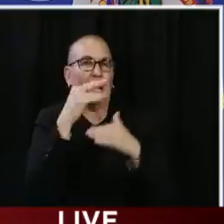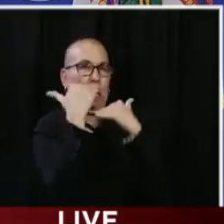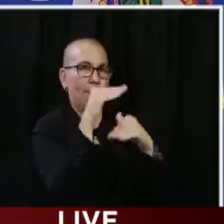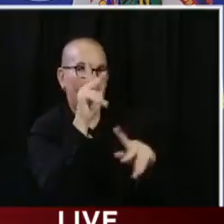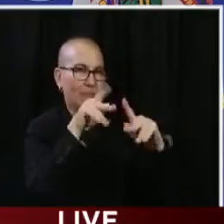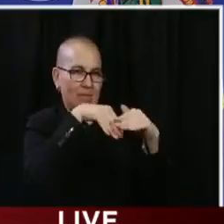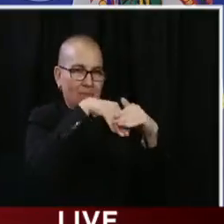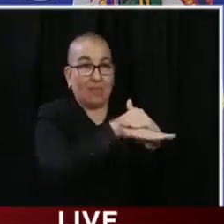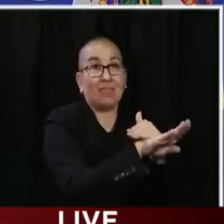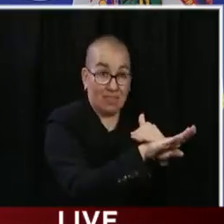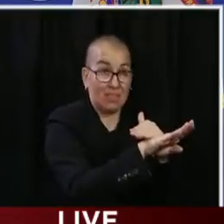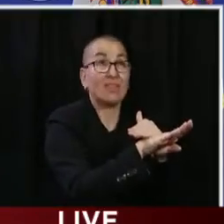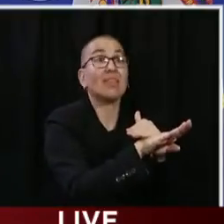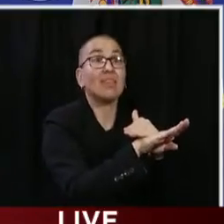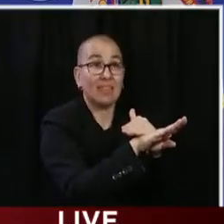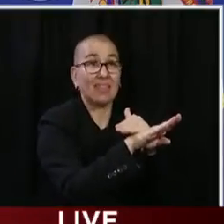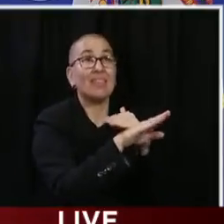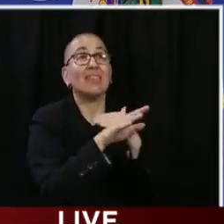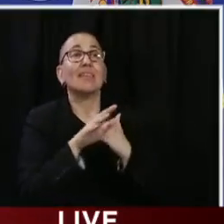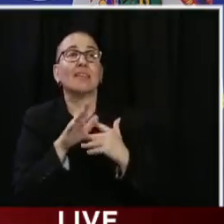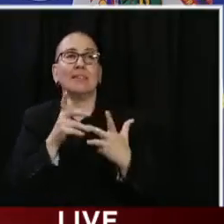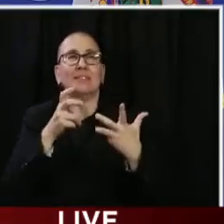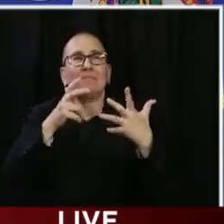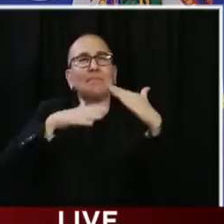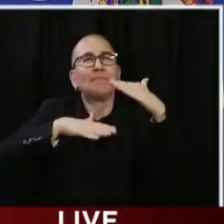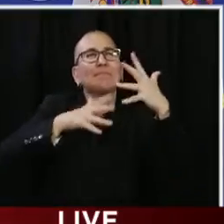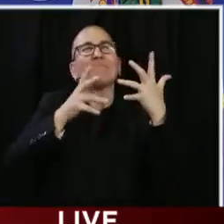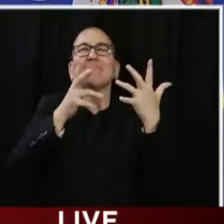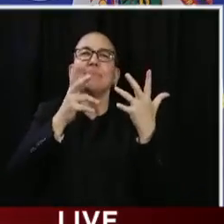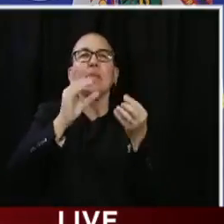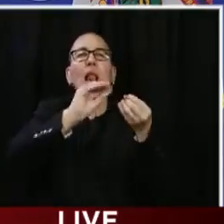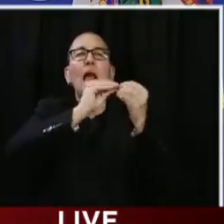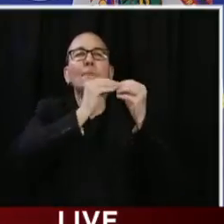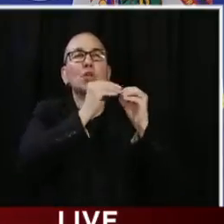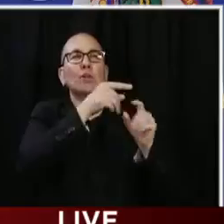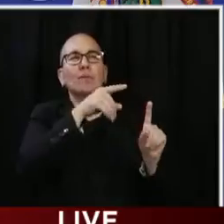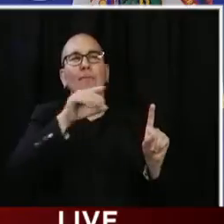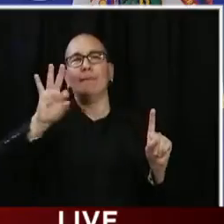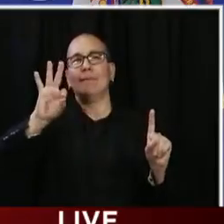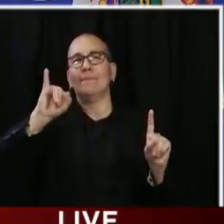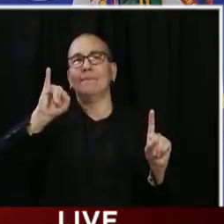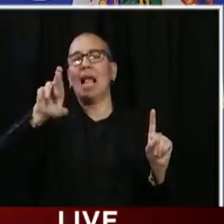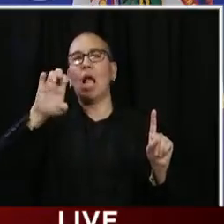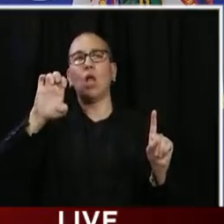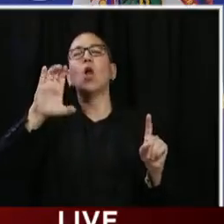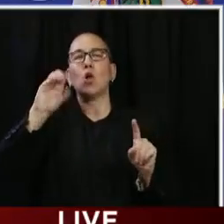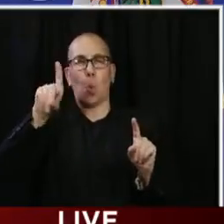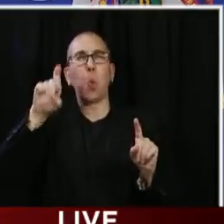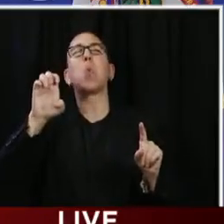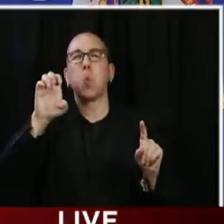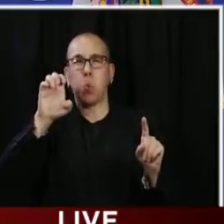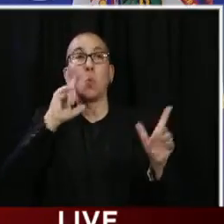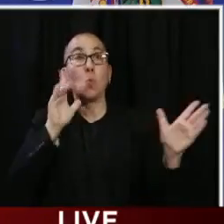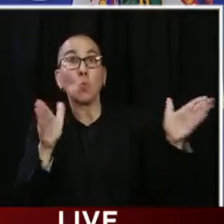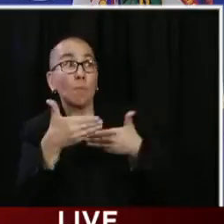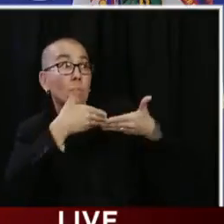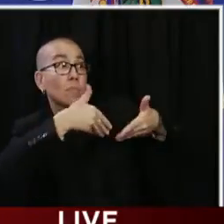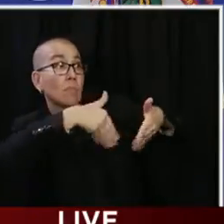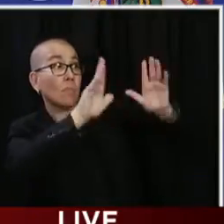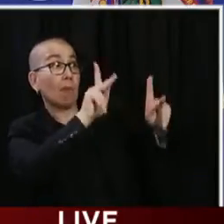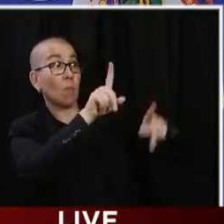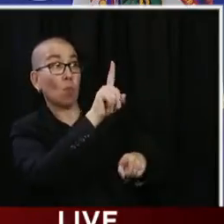code. So every business out there has a sort of max capacity fire code. That's what I'm talking about when I talk about these percentages of the fire code. It's that